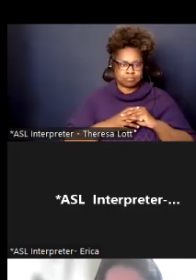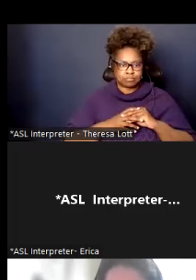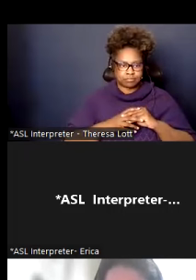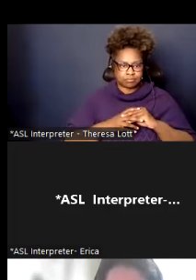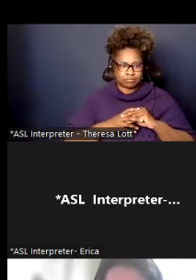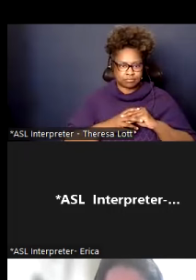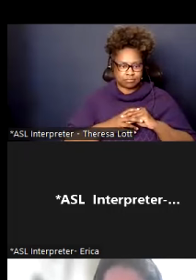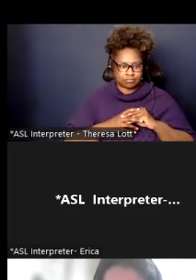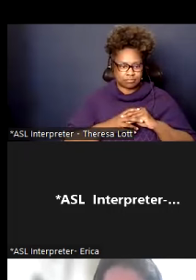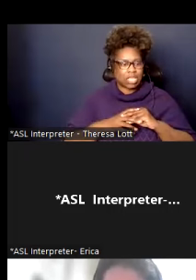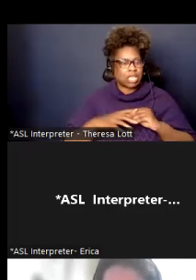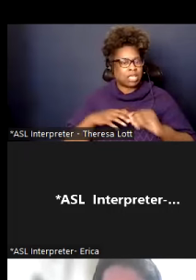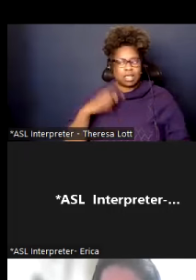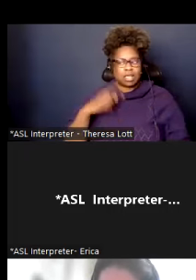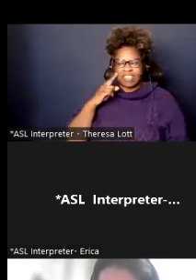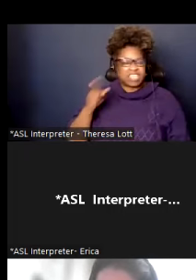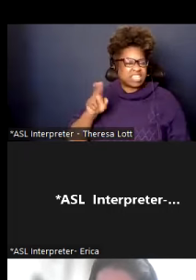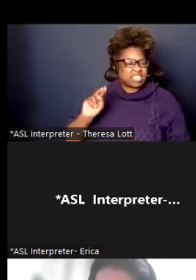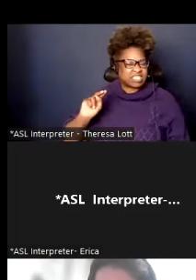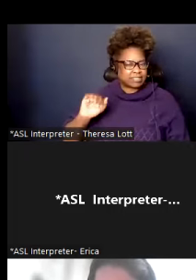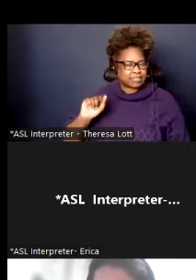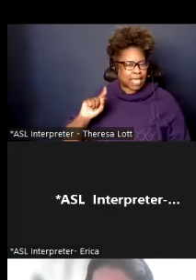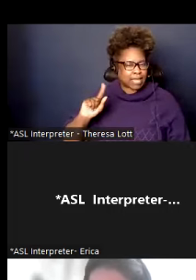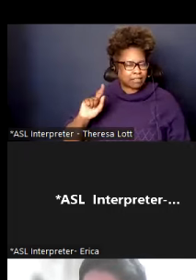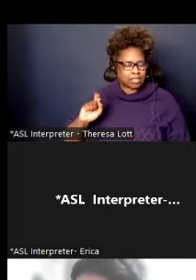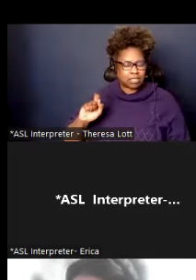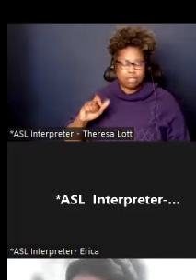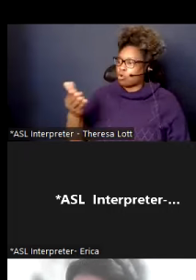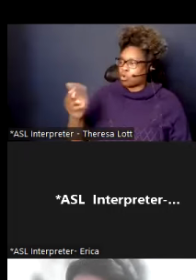We have Natalie still. And Natalie?